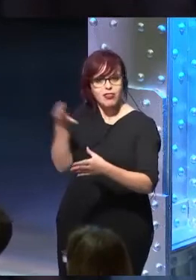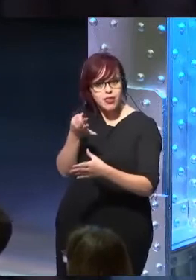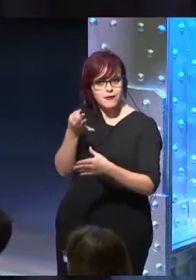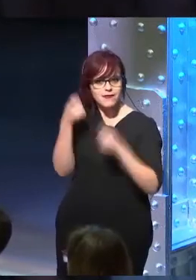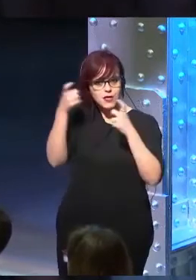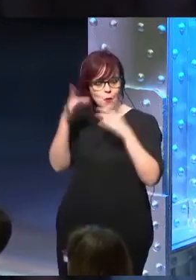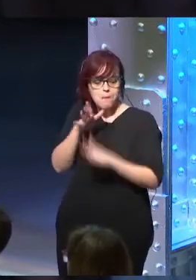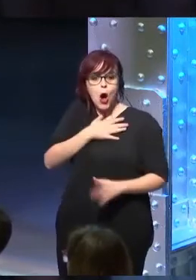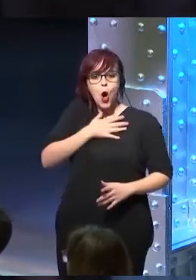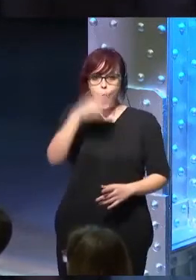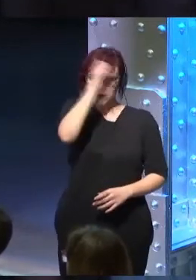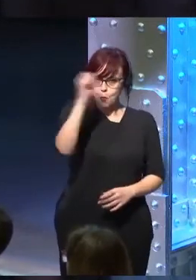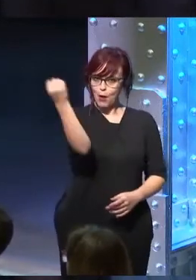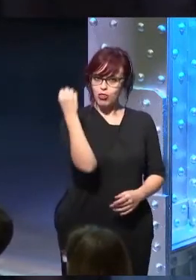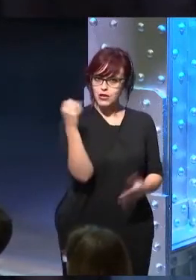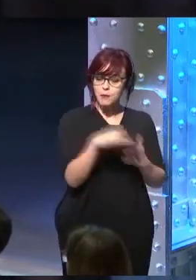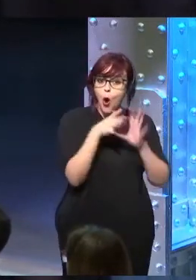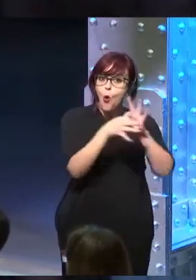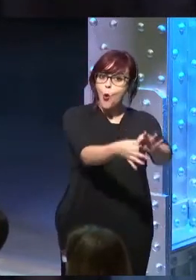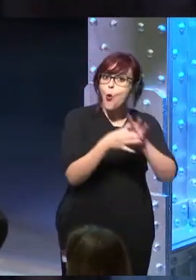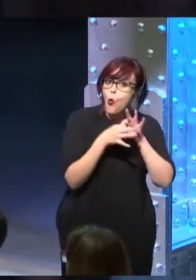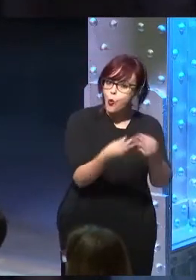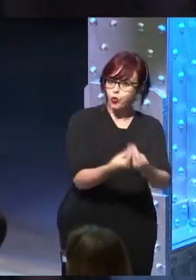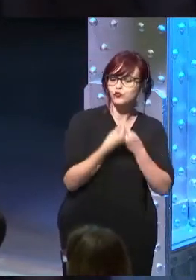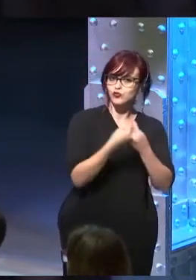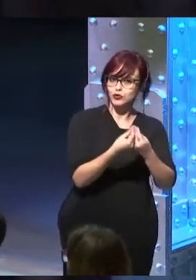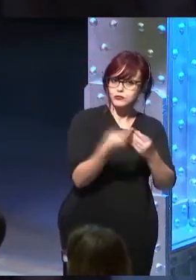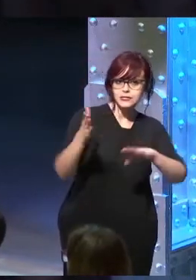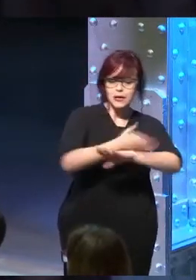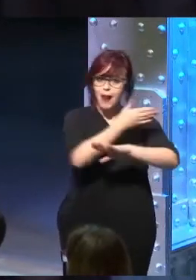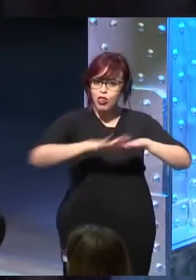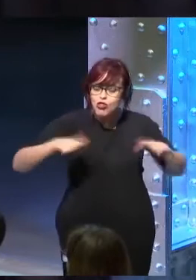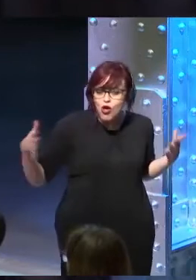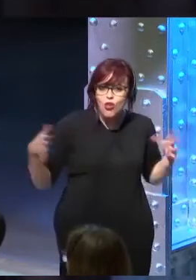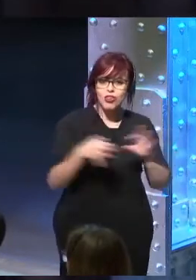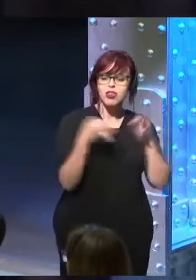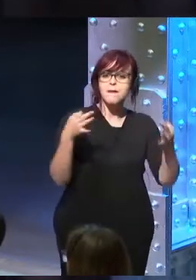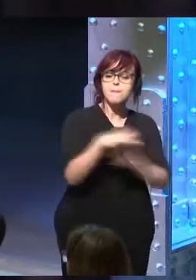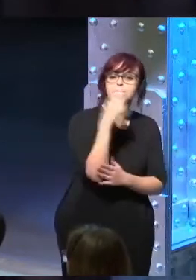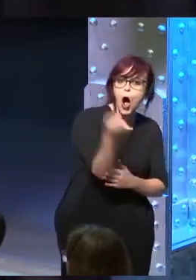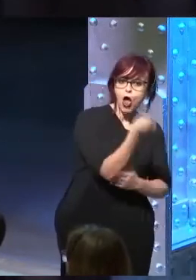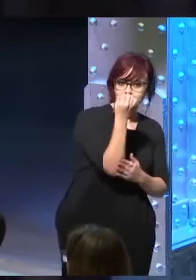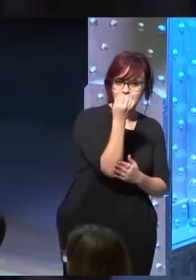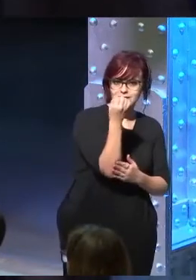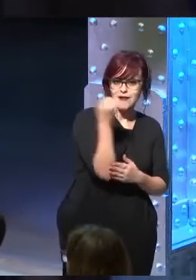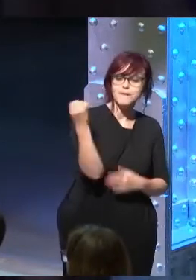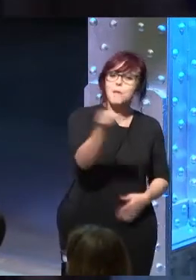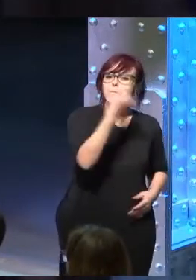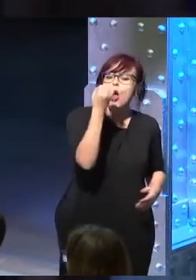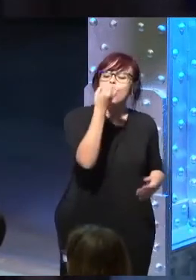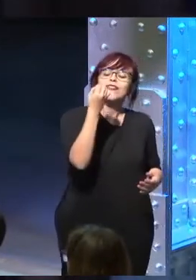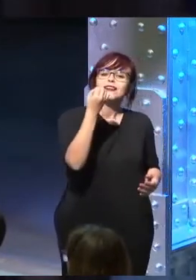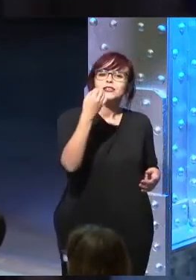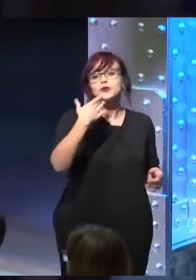seriously, together as much as individually. And it's power in that sense that many women feel they don't